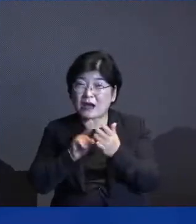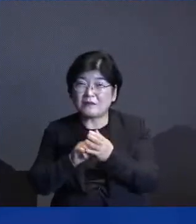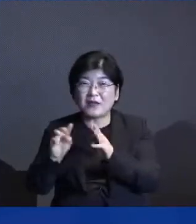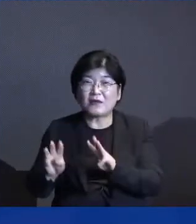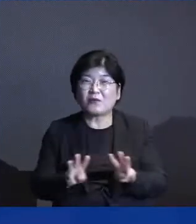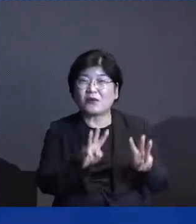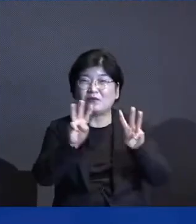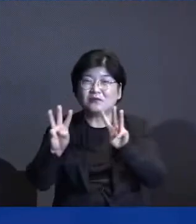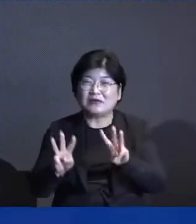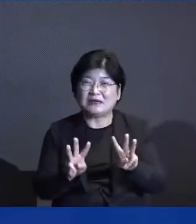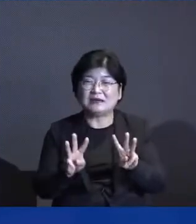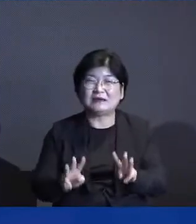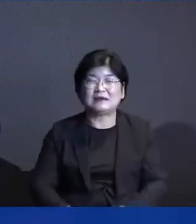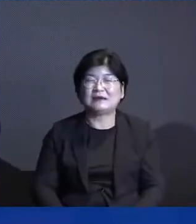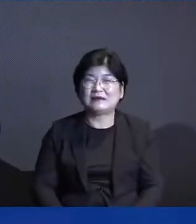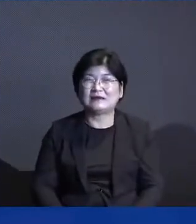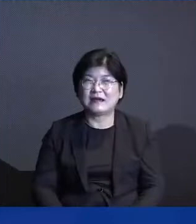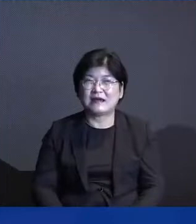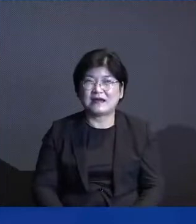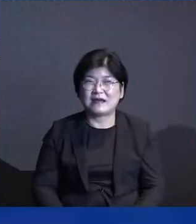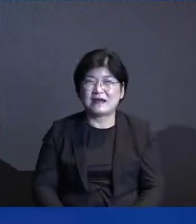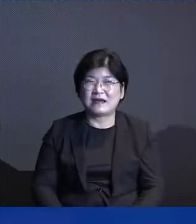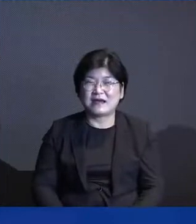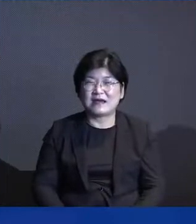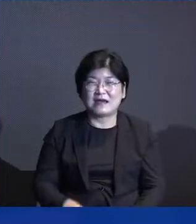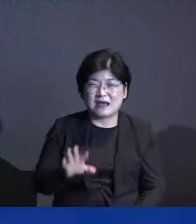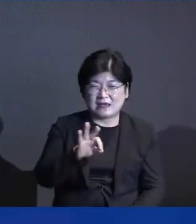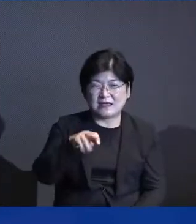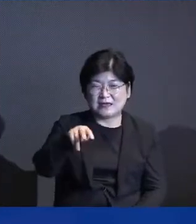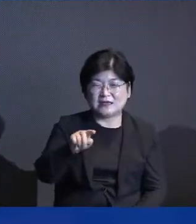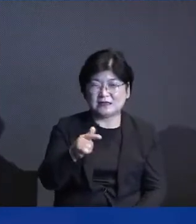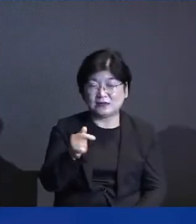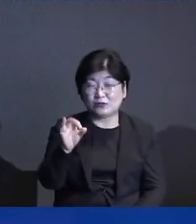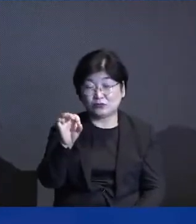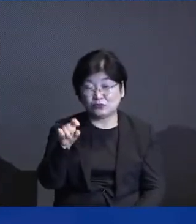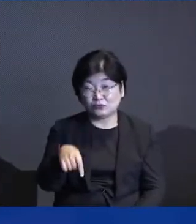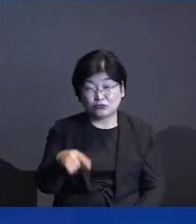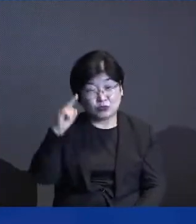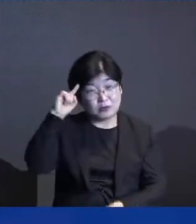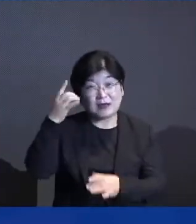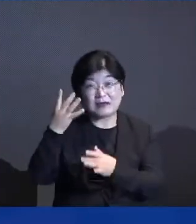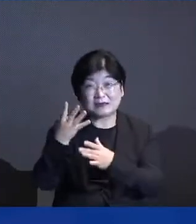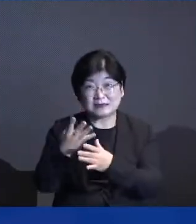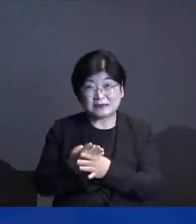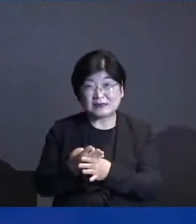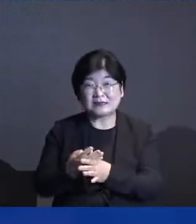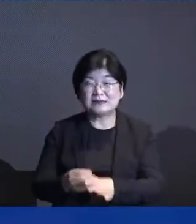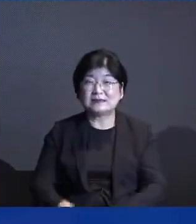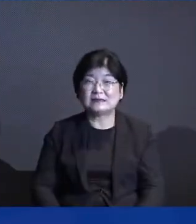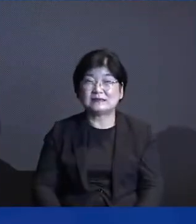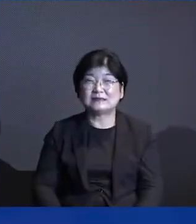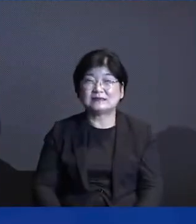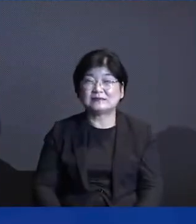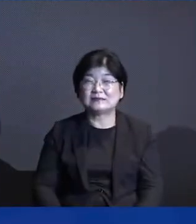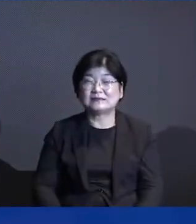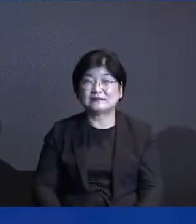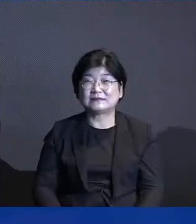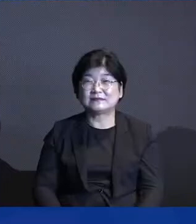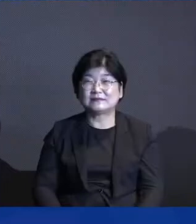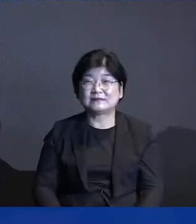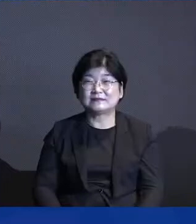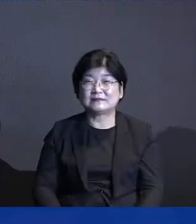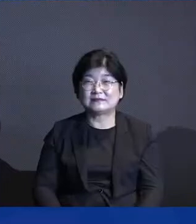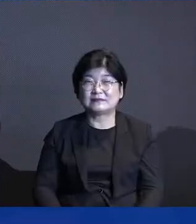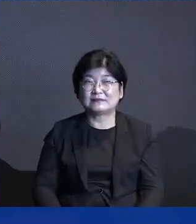Dr. Sunwoo Lee is a Senior Research Associate in the Active Lifestyle Institute and a